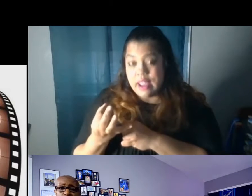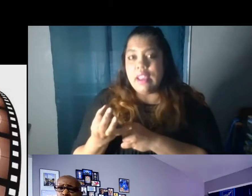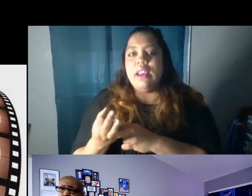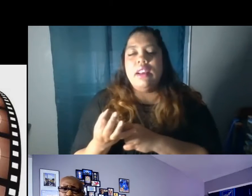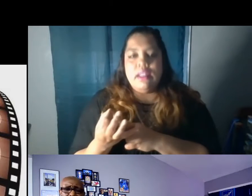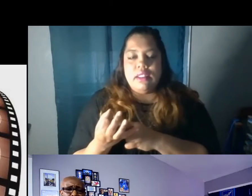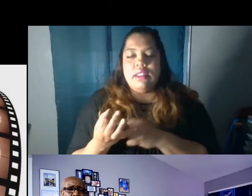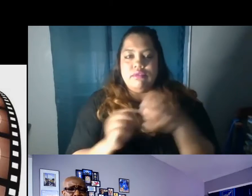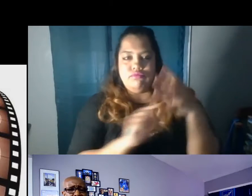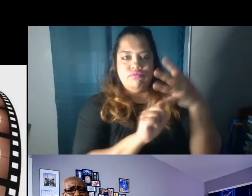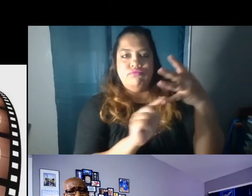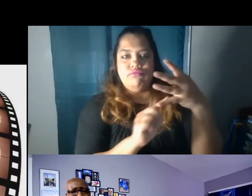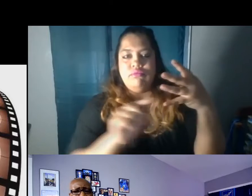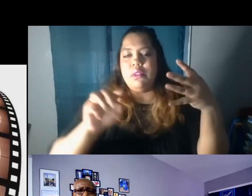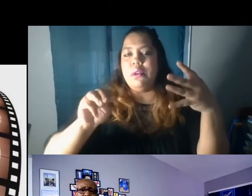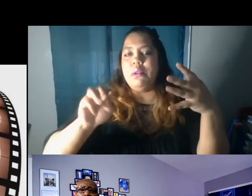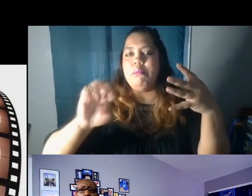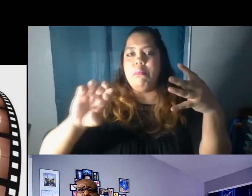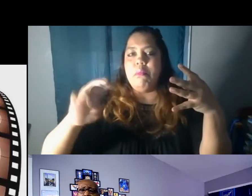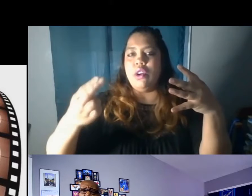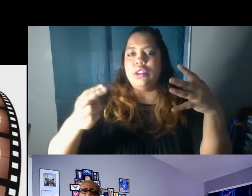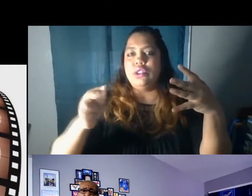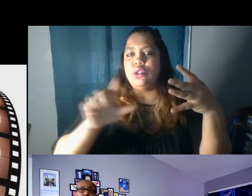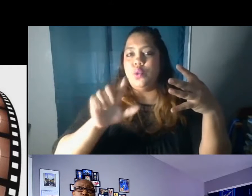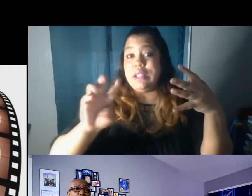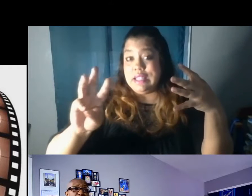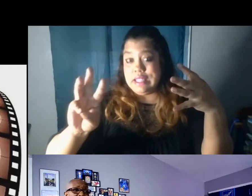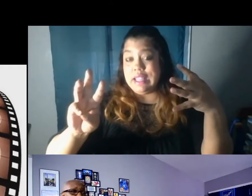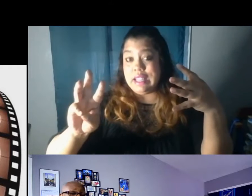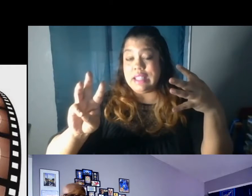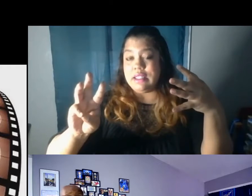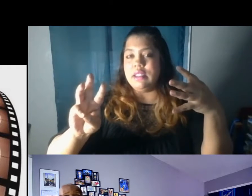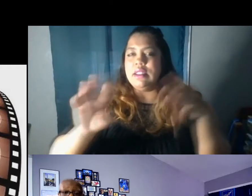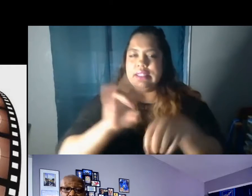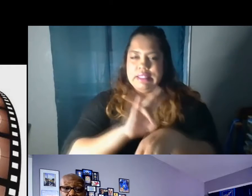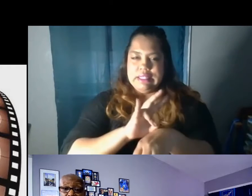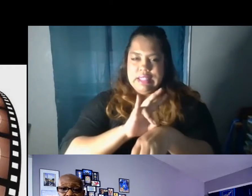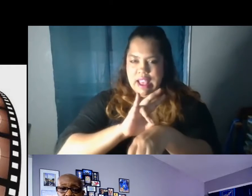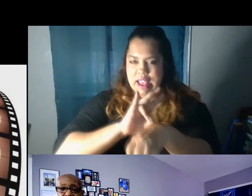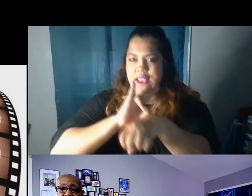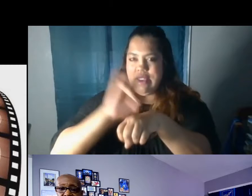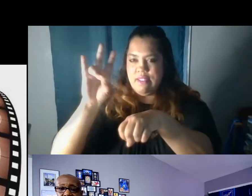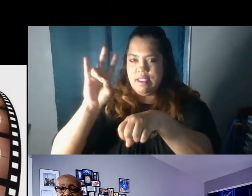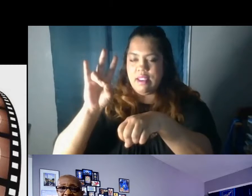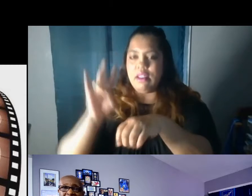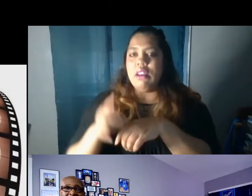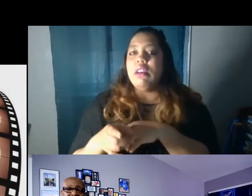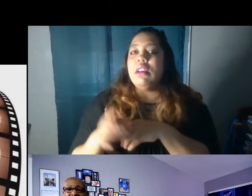p.m., join Robin and Nancy as they host a Zoom movie event.